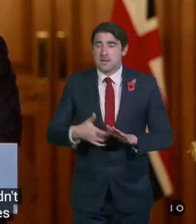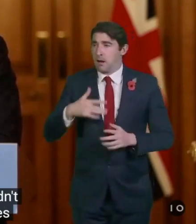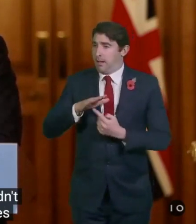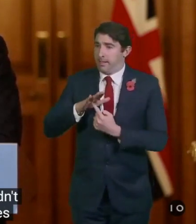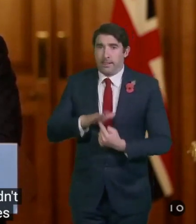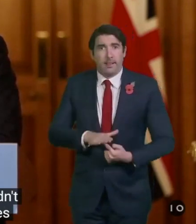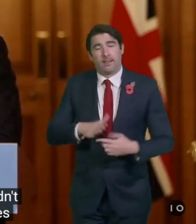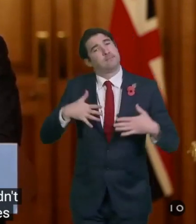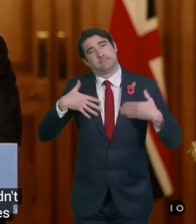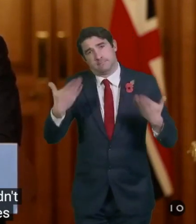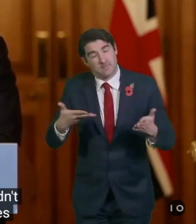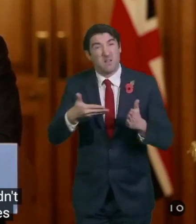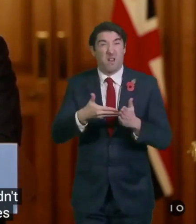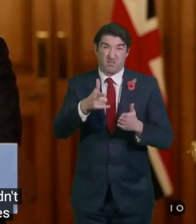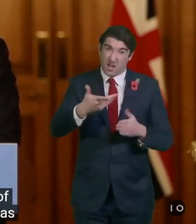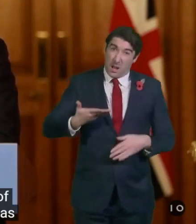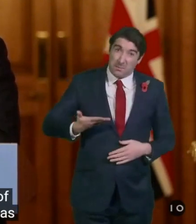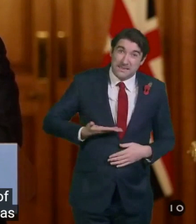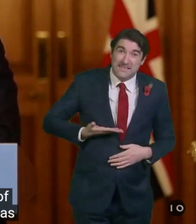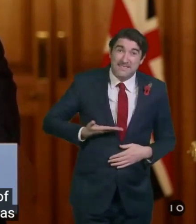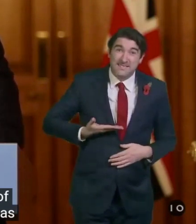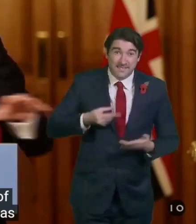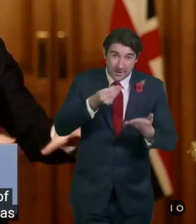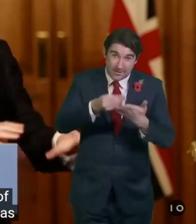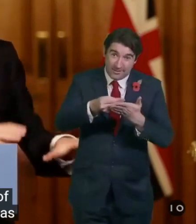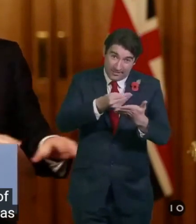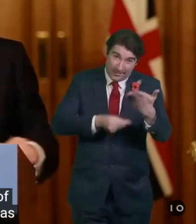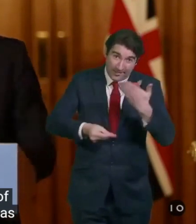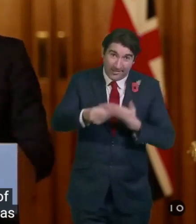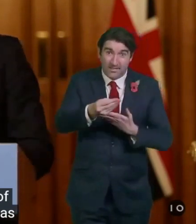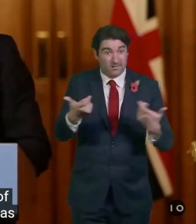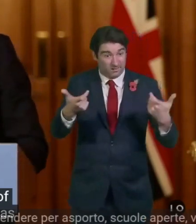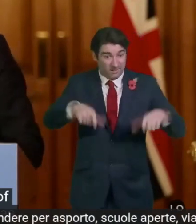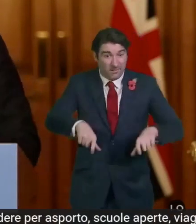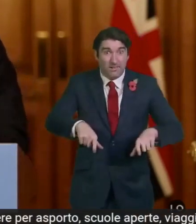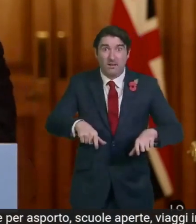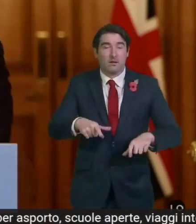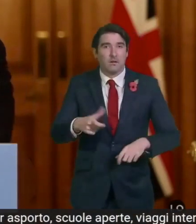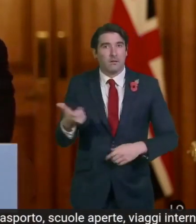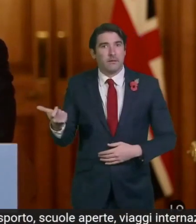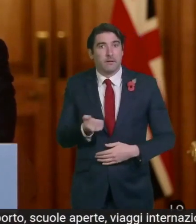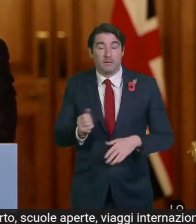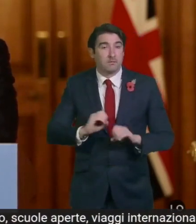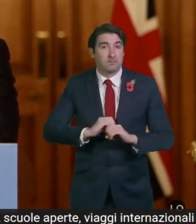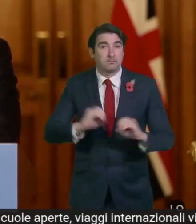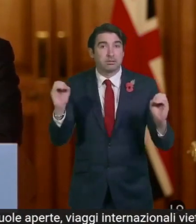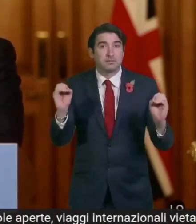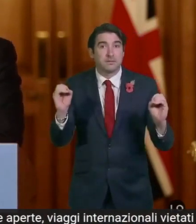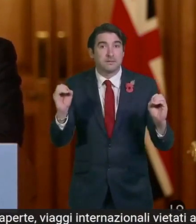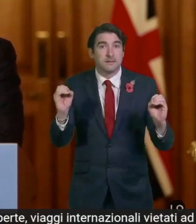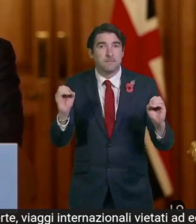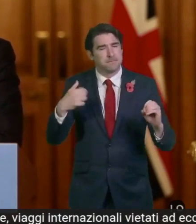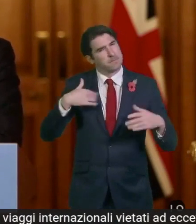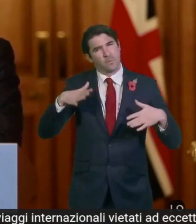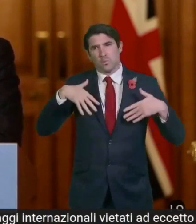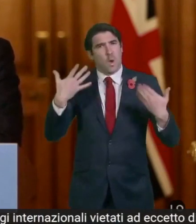pubs, restaurants in one part of the country where incidence was very low, when the vast bulk of the infections were